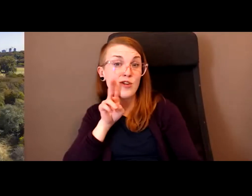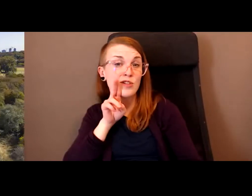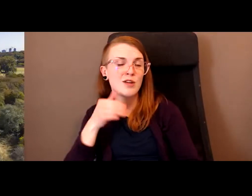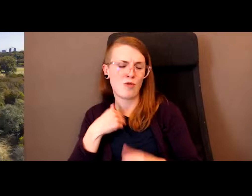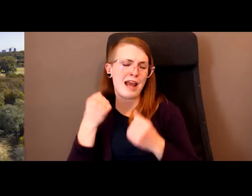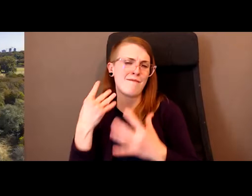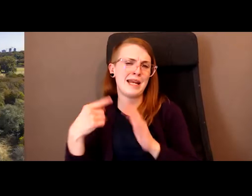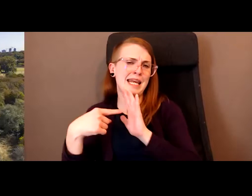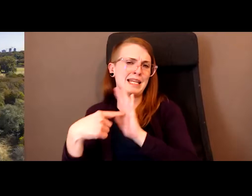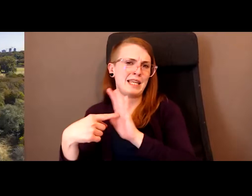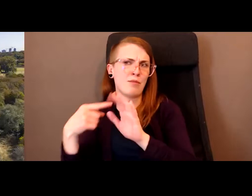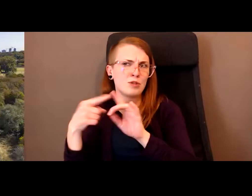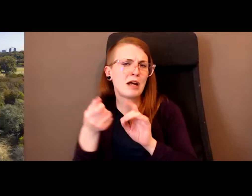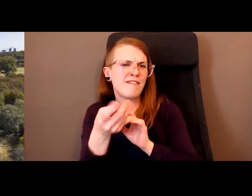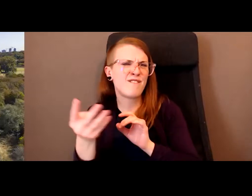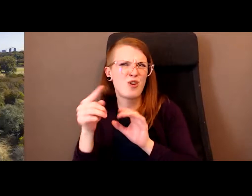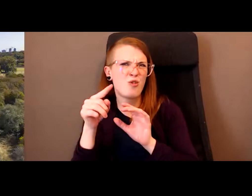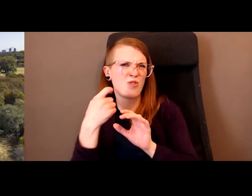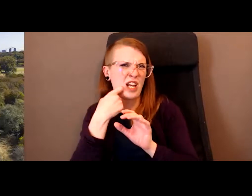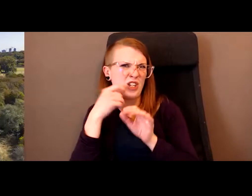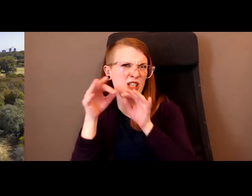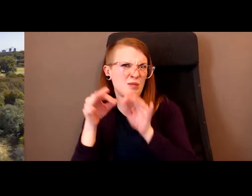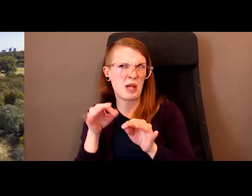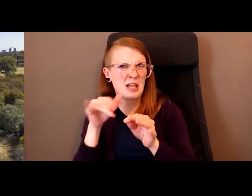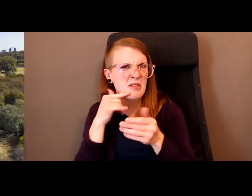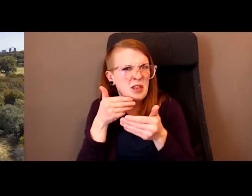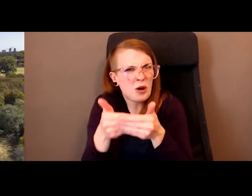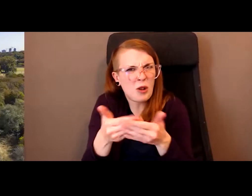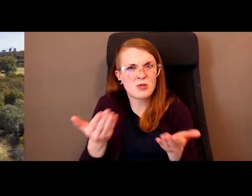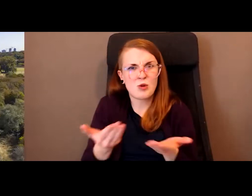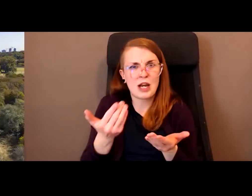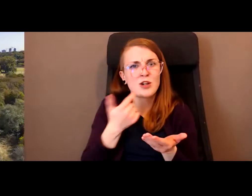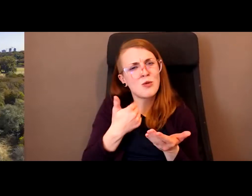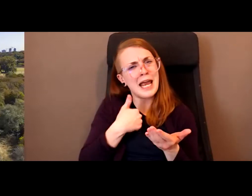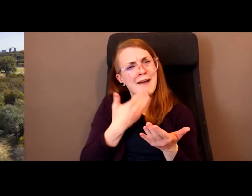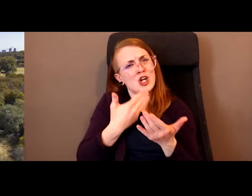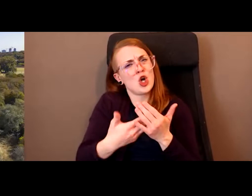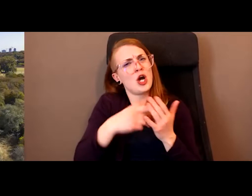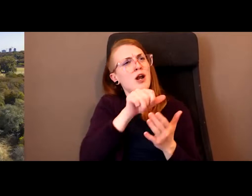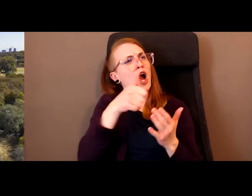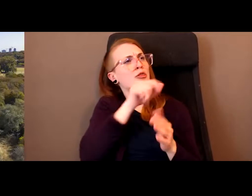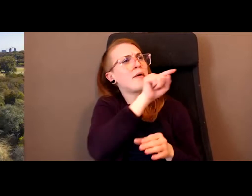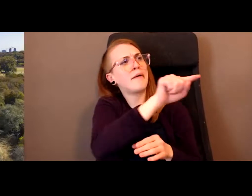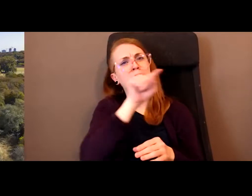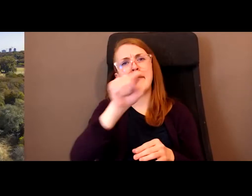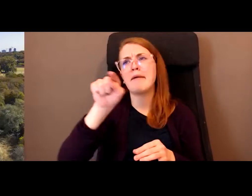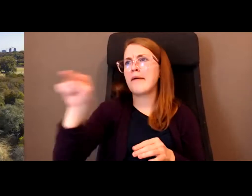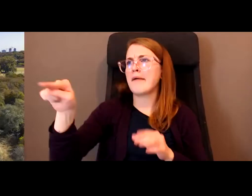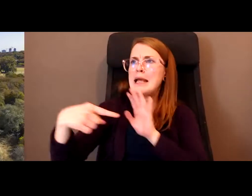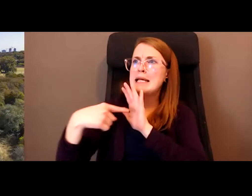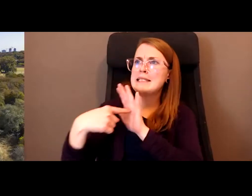that are close to home. So we have some good precedents of how that could be